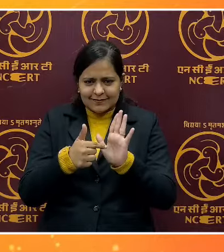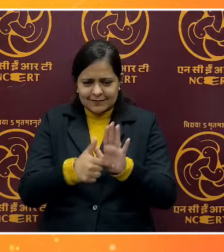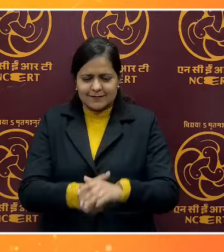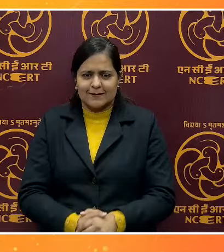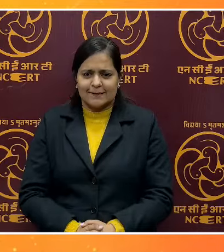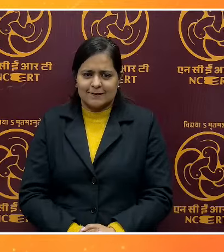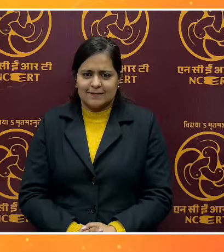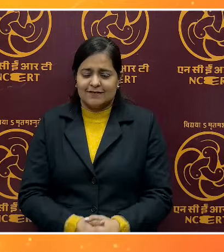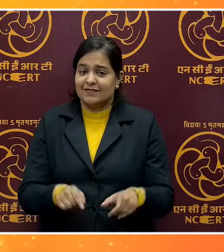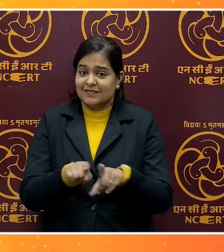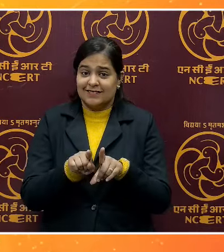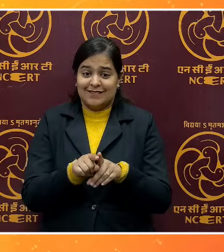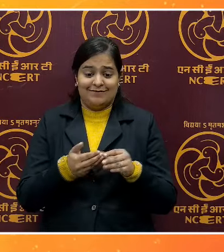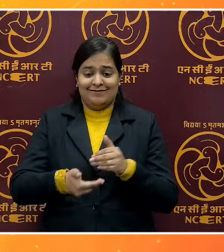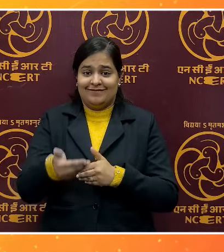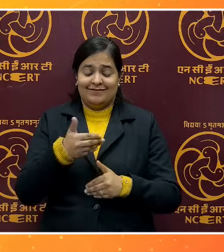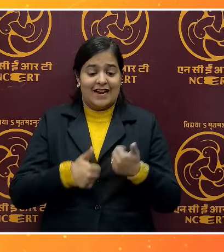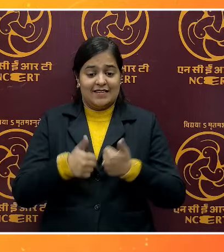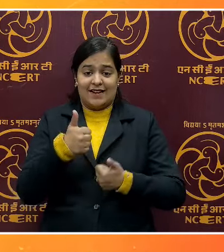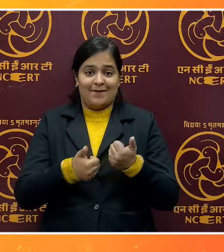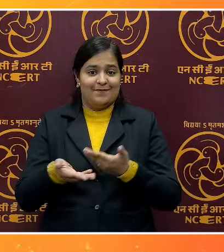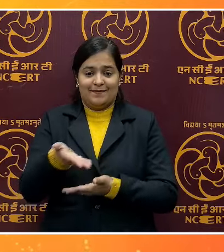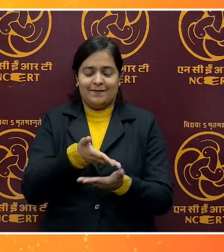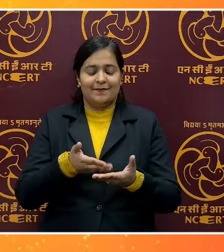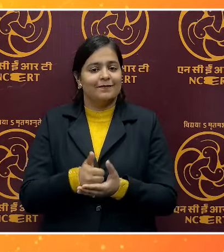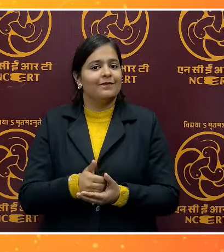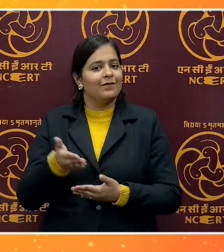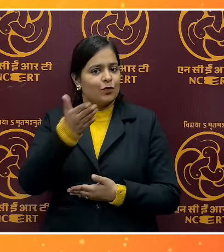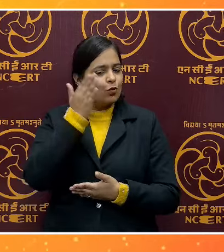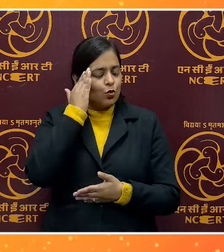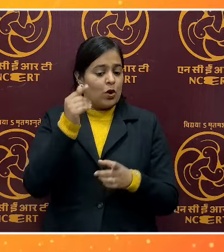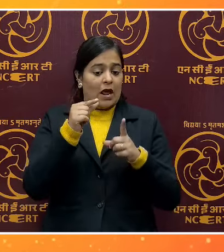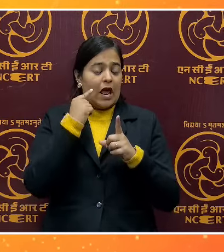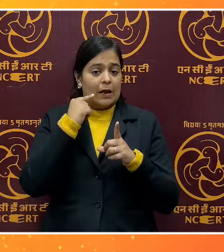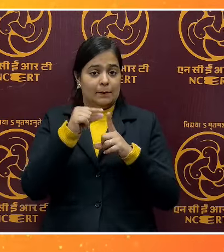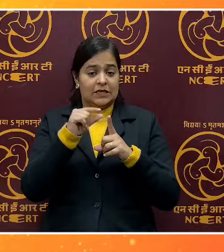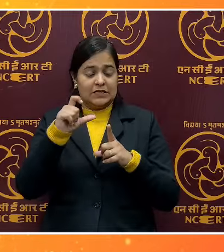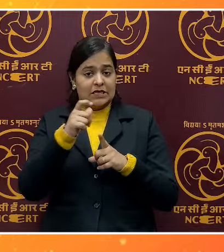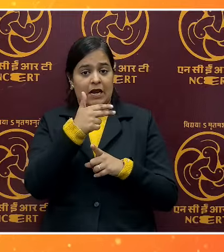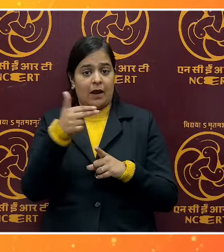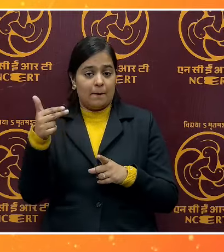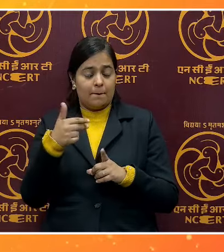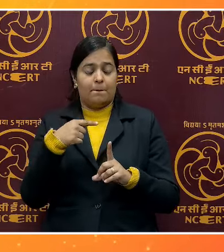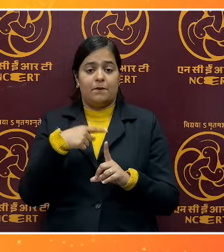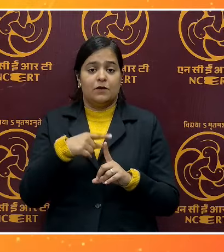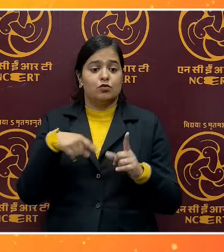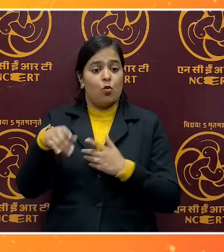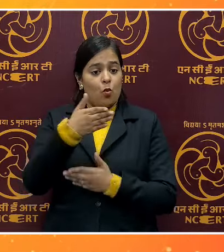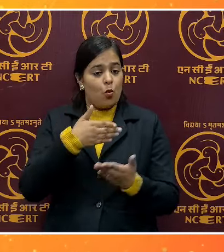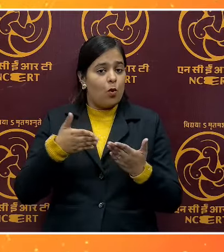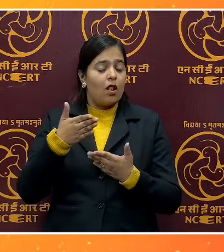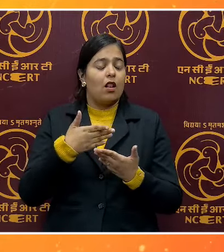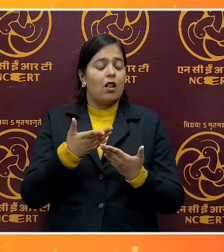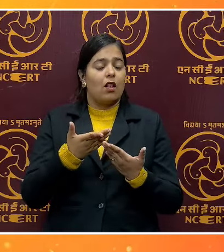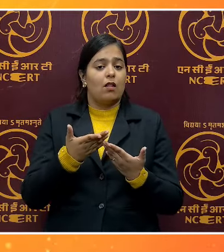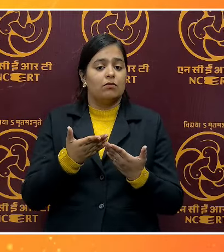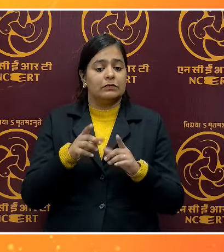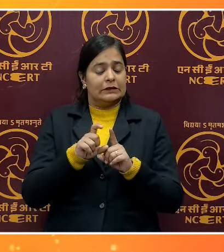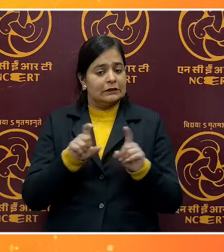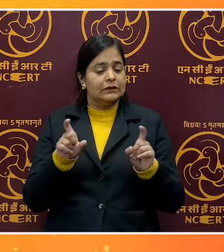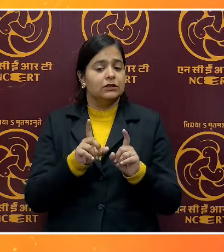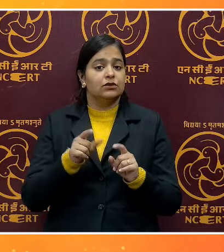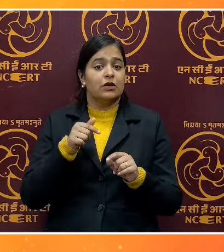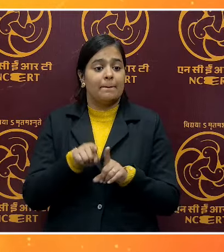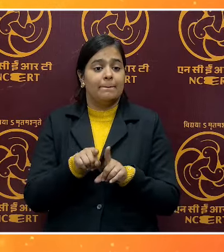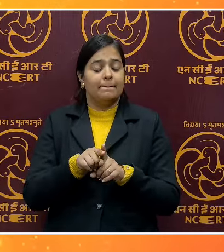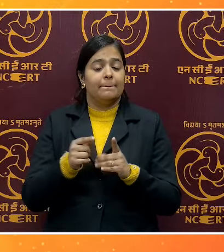definitely in the coming examination, the IUPAC name from the organic or inorganic portion, or especially in case of